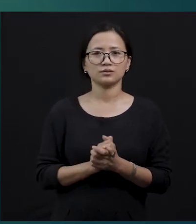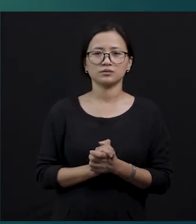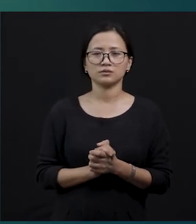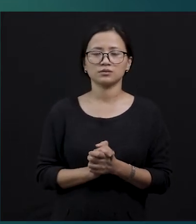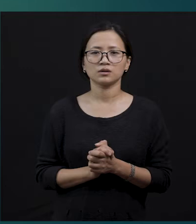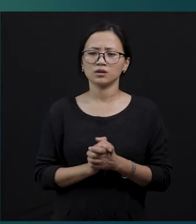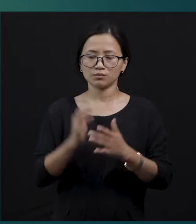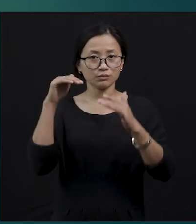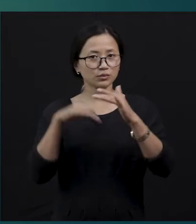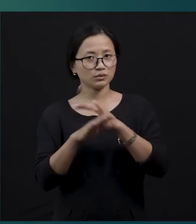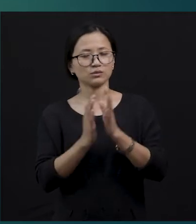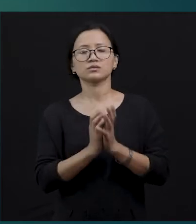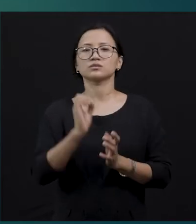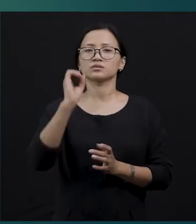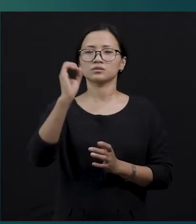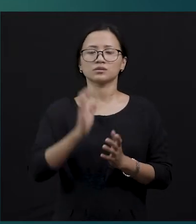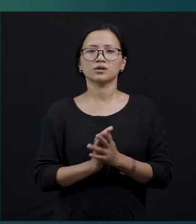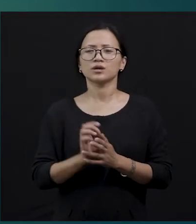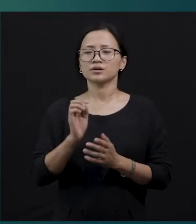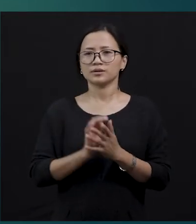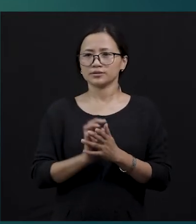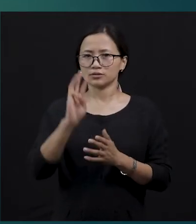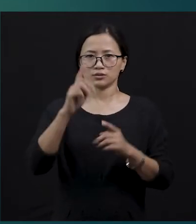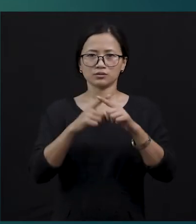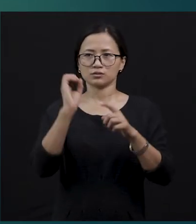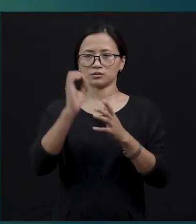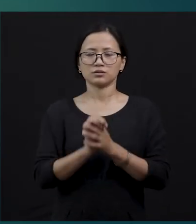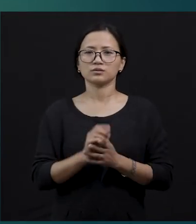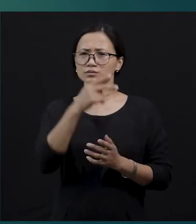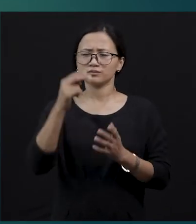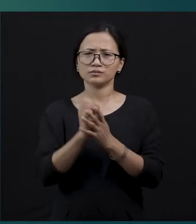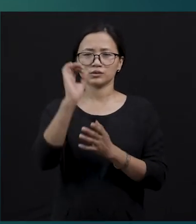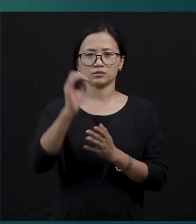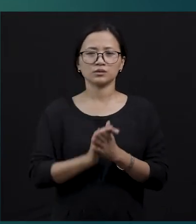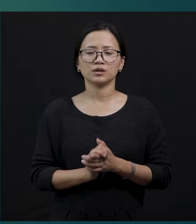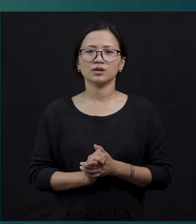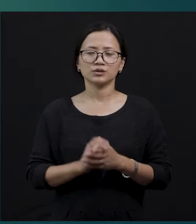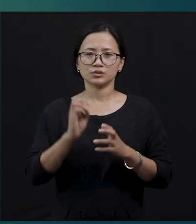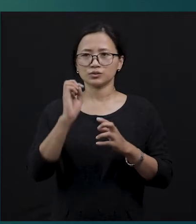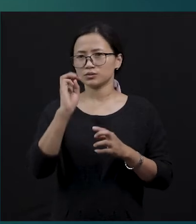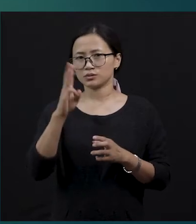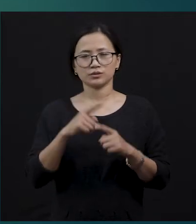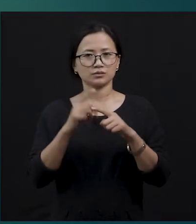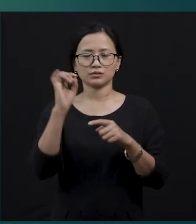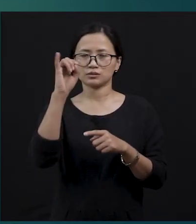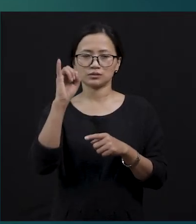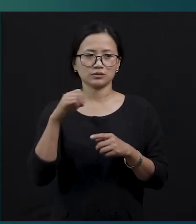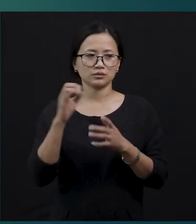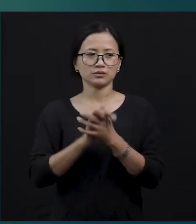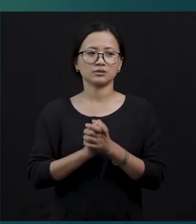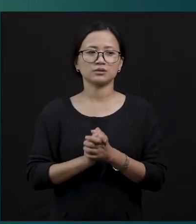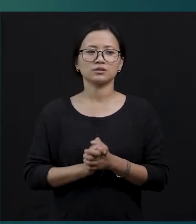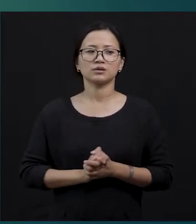put below 0, 3 into zeros are 0, then 3 into 6 are 18, right? So we are getting answer